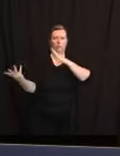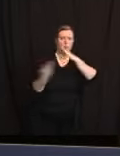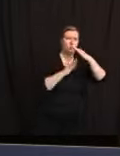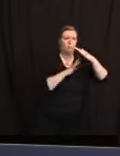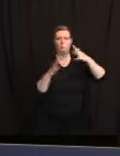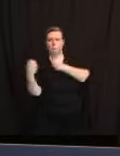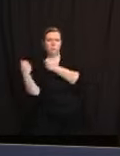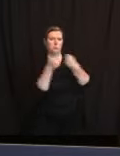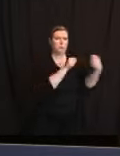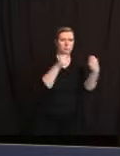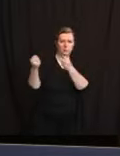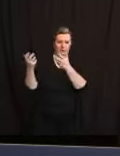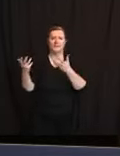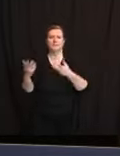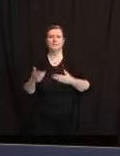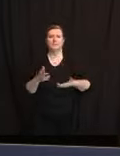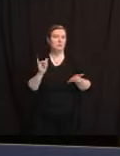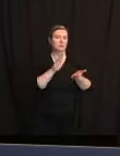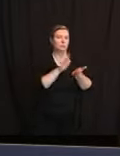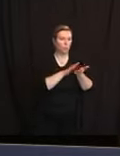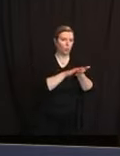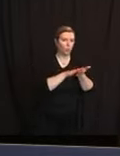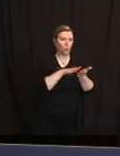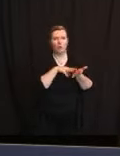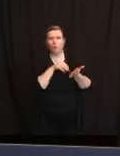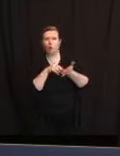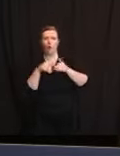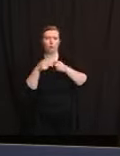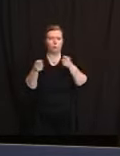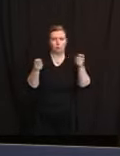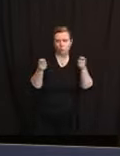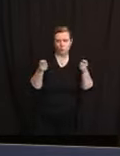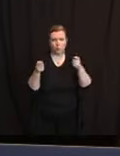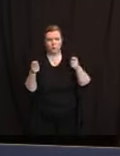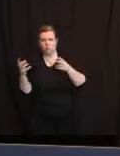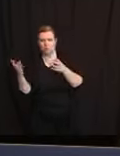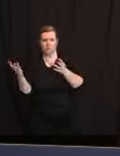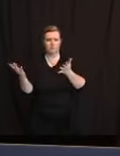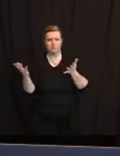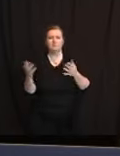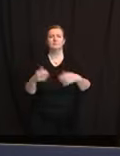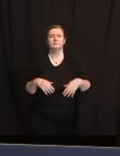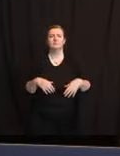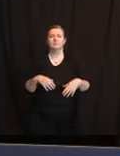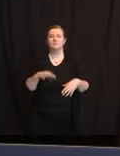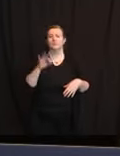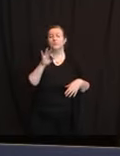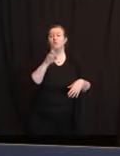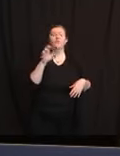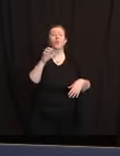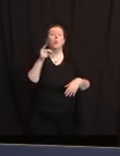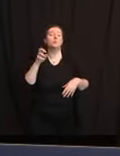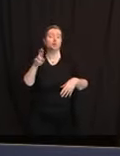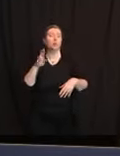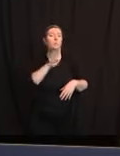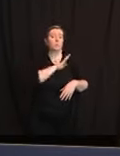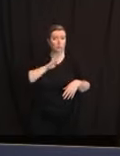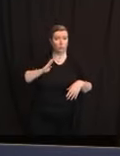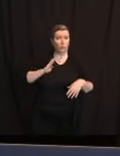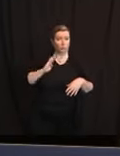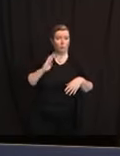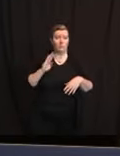school. As you know, the Cape May County Board of Chosen Freeholders put together a task force, and it was headed